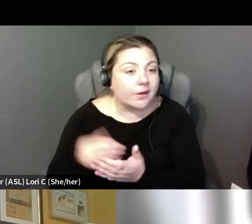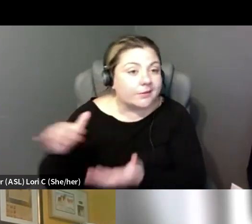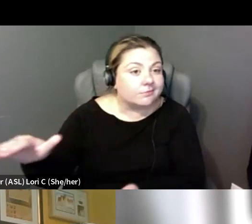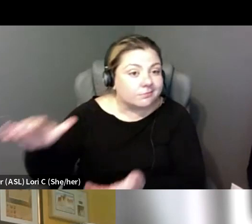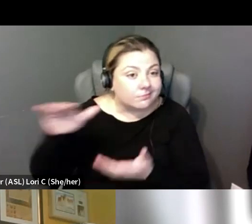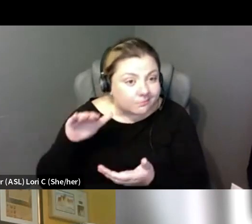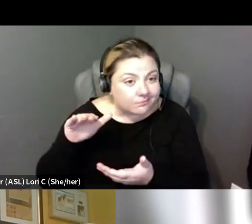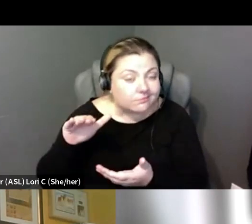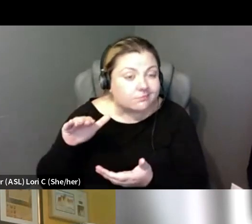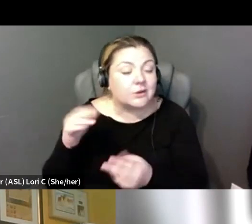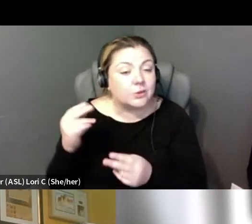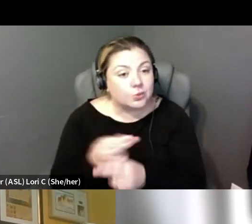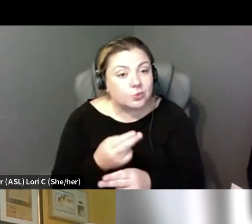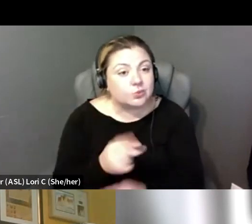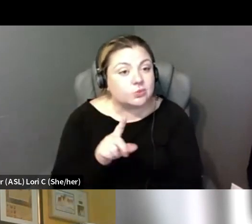pursued?